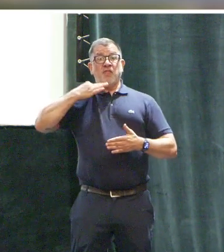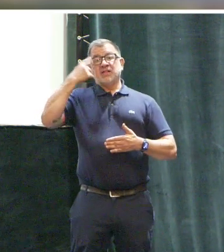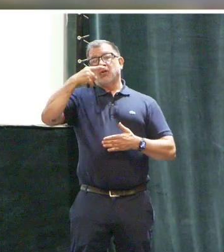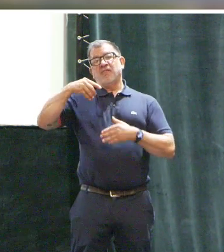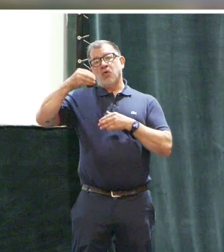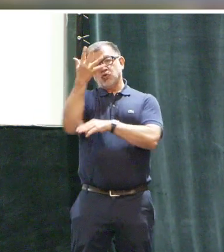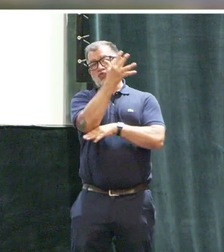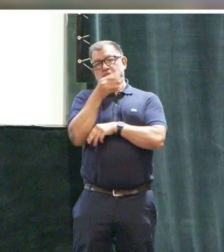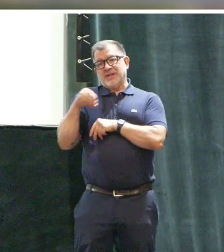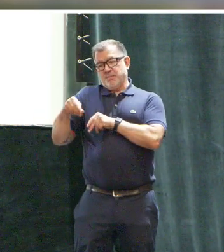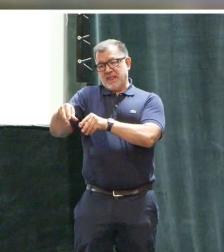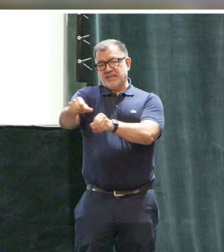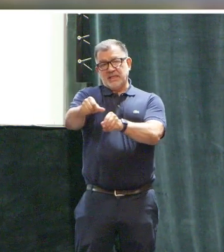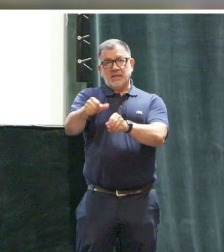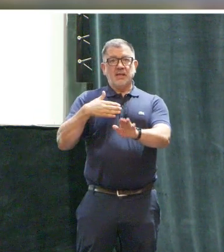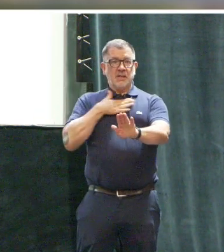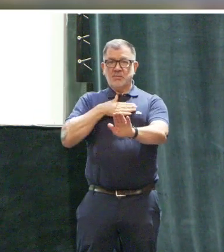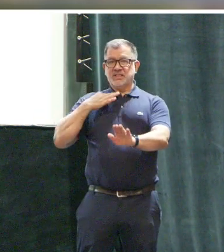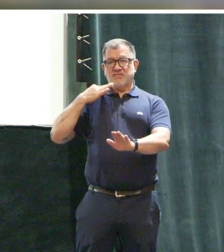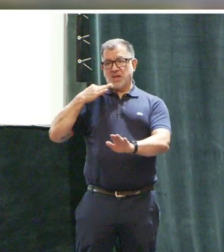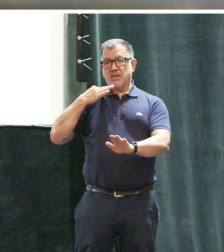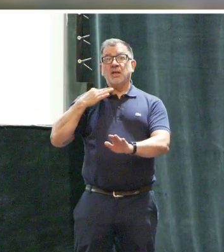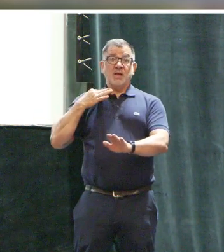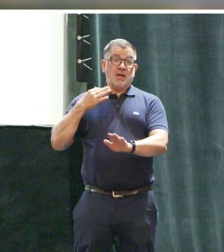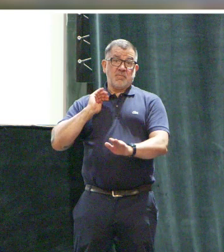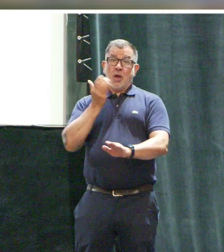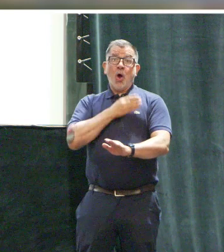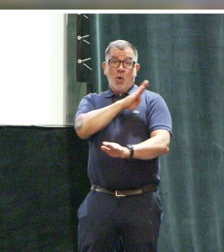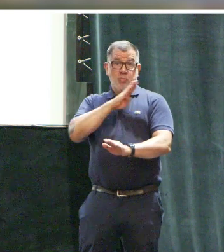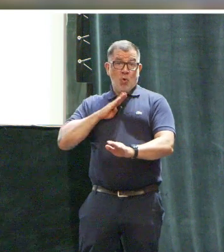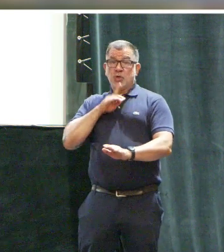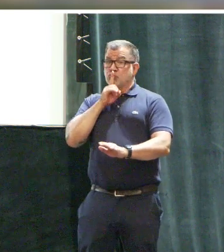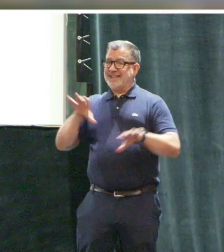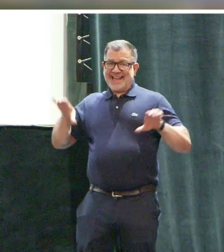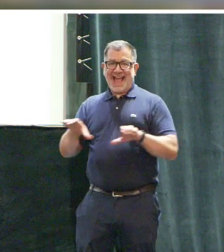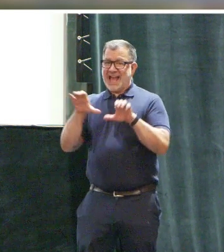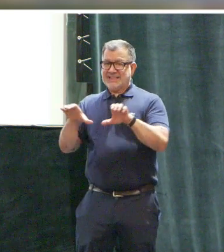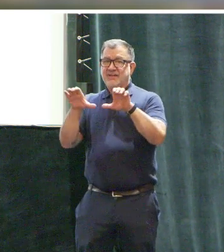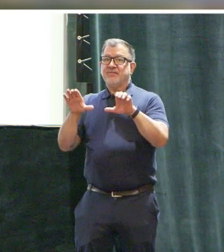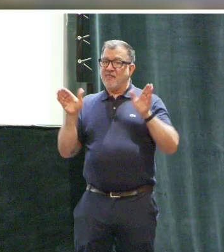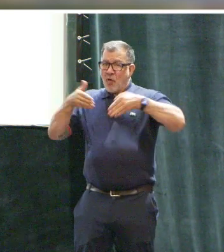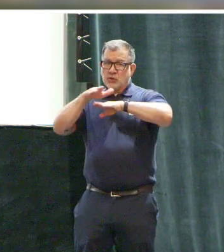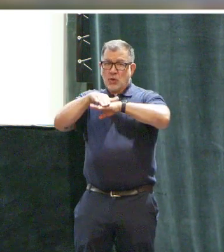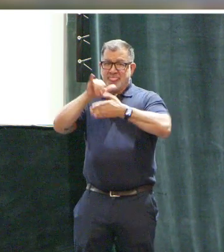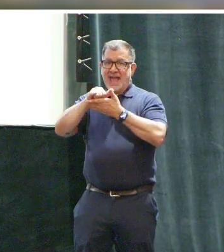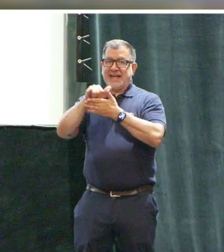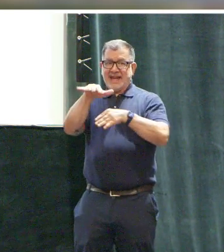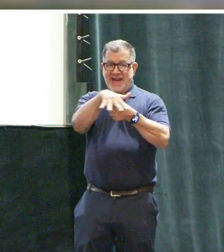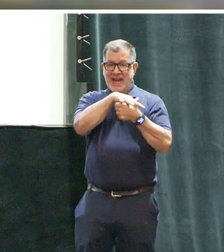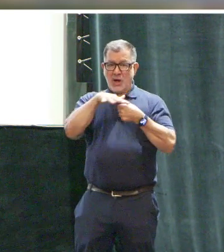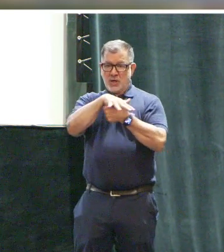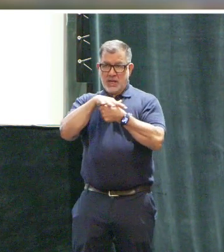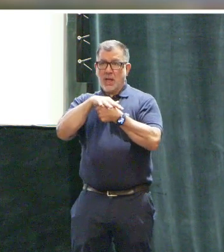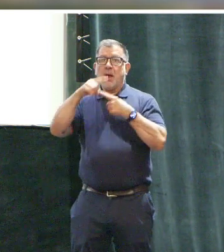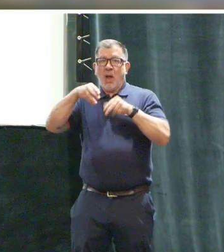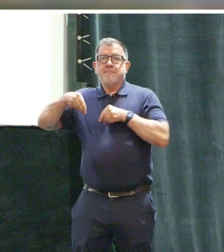backnorth.org, that's one of our most active focus areas and have been working with different buildings to increase the number of